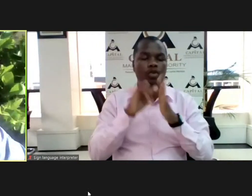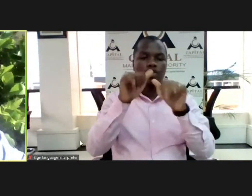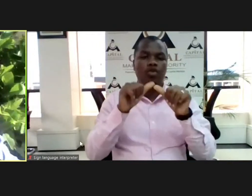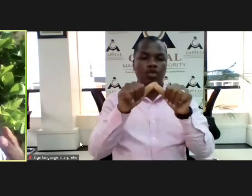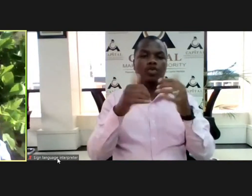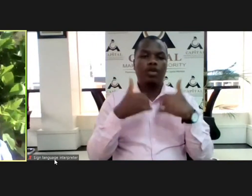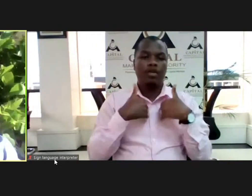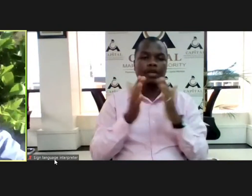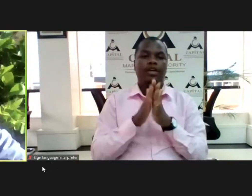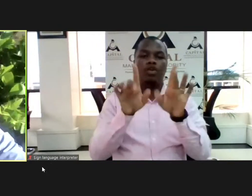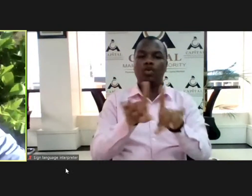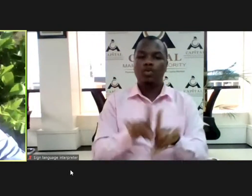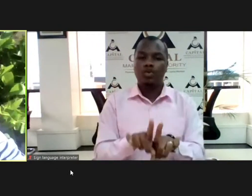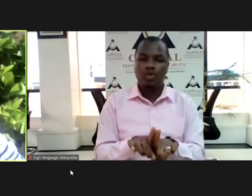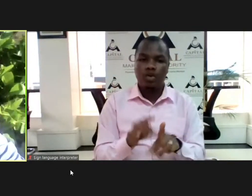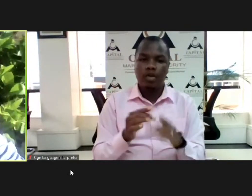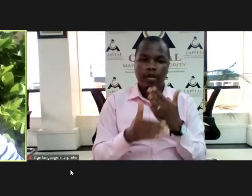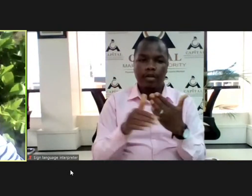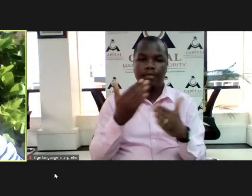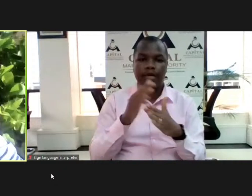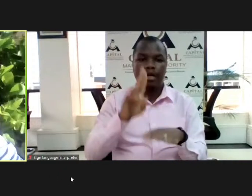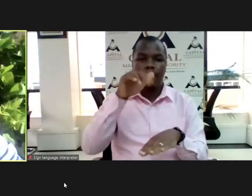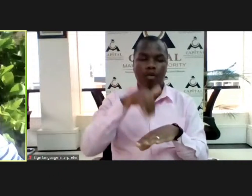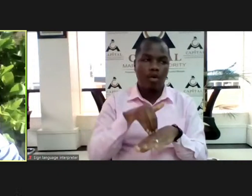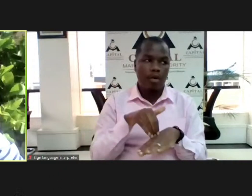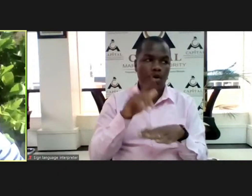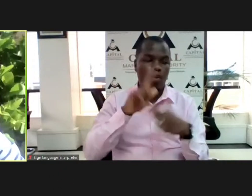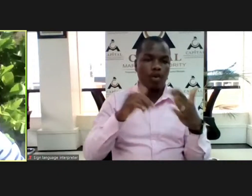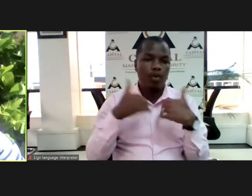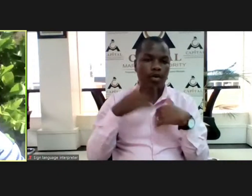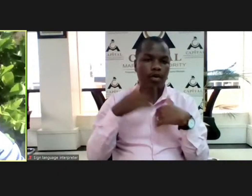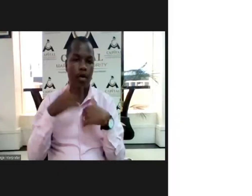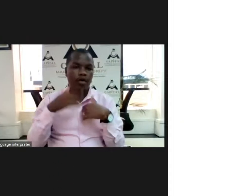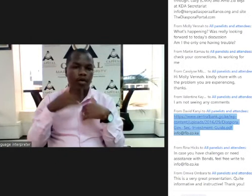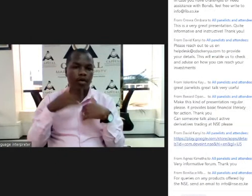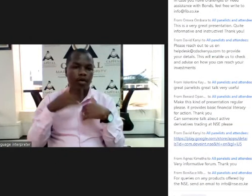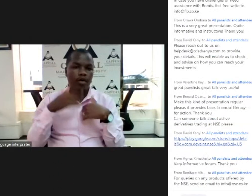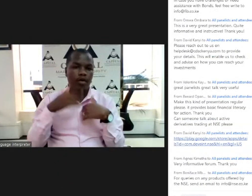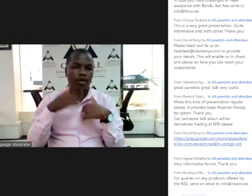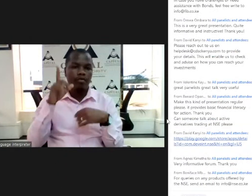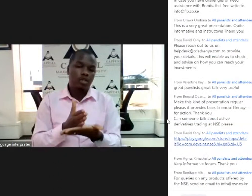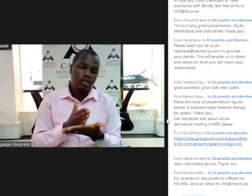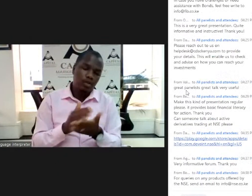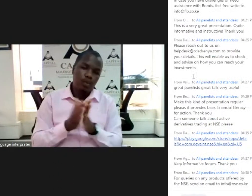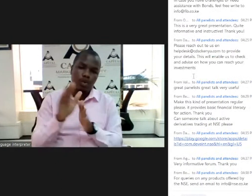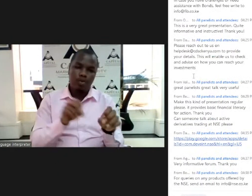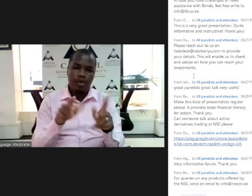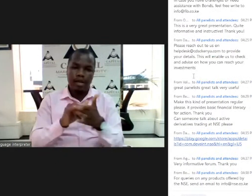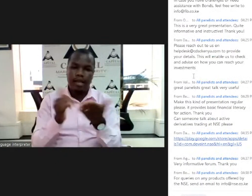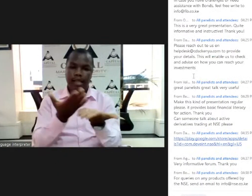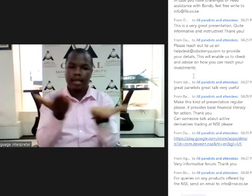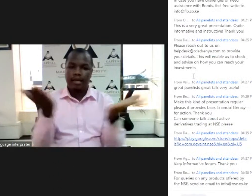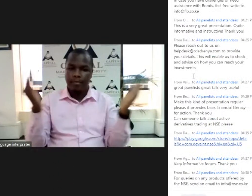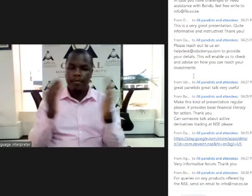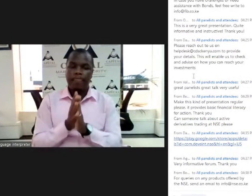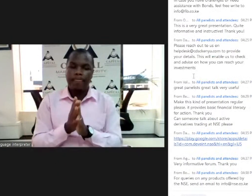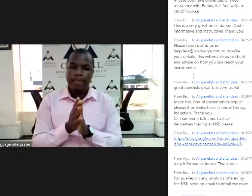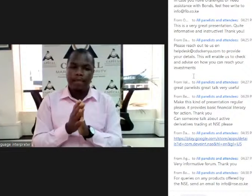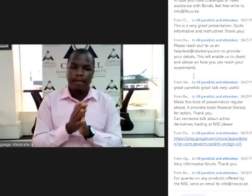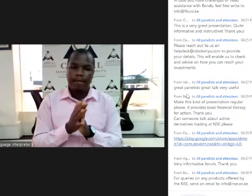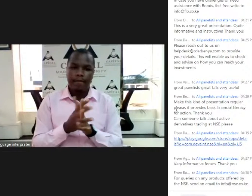having, and also build upon what we have. And of course, with the opportunities that are there, the sky is the